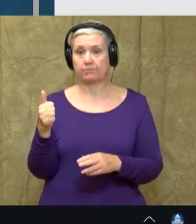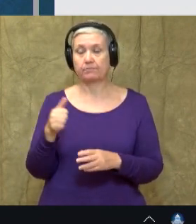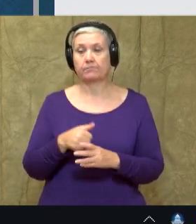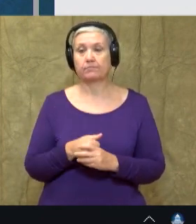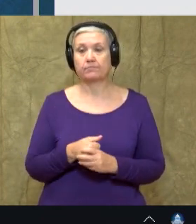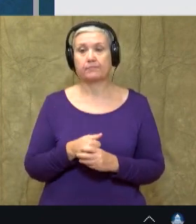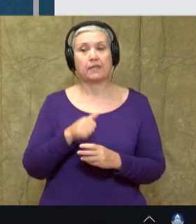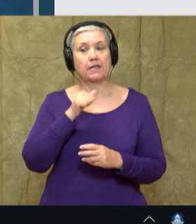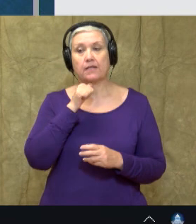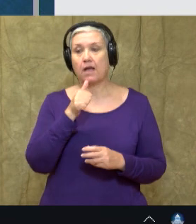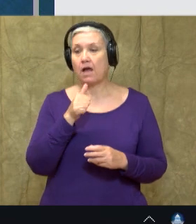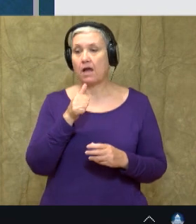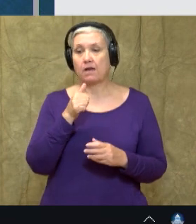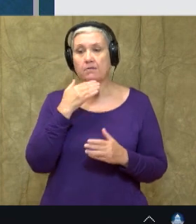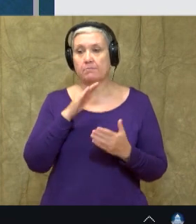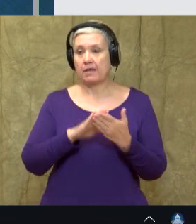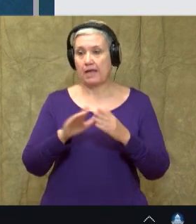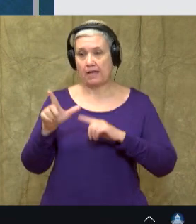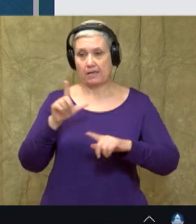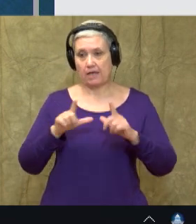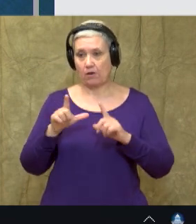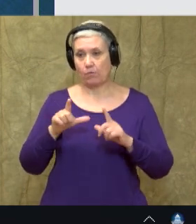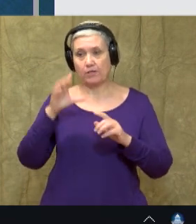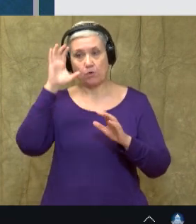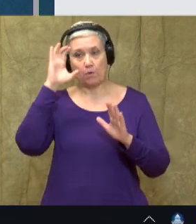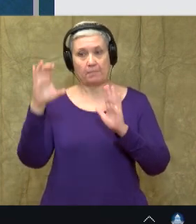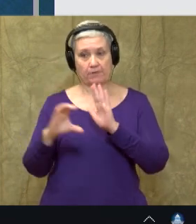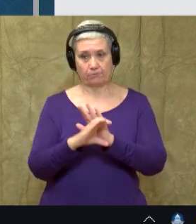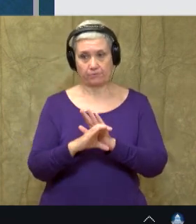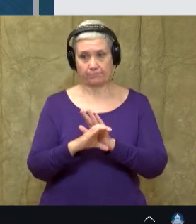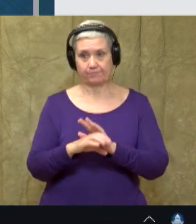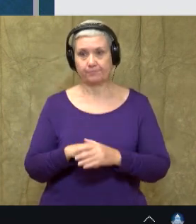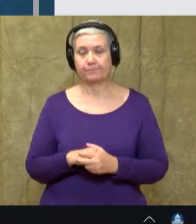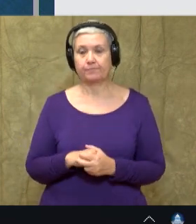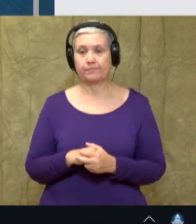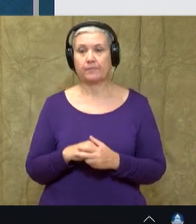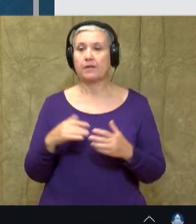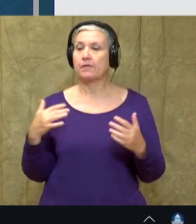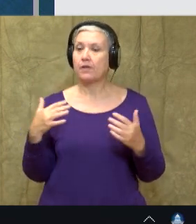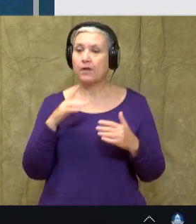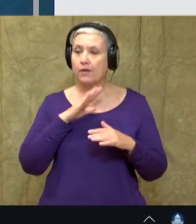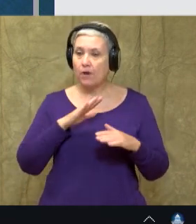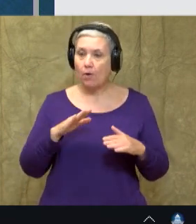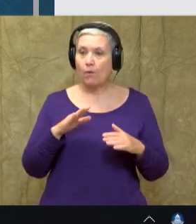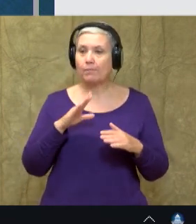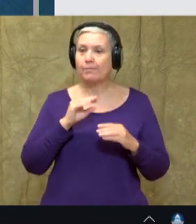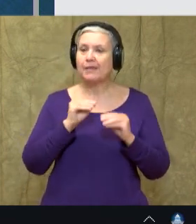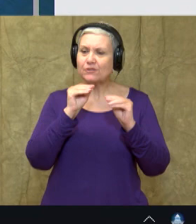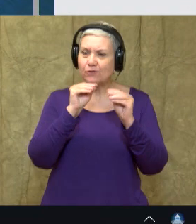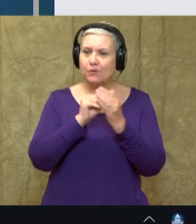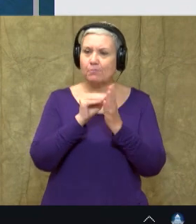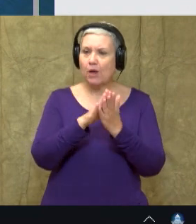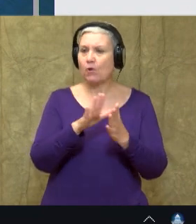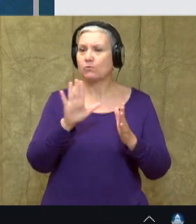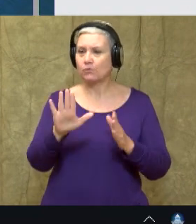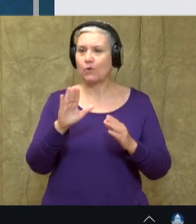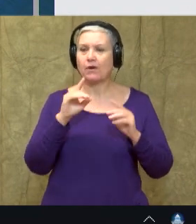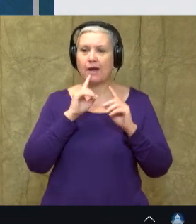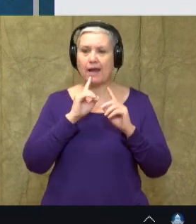from any obscene language or images, okay? Don't be afraid to post your answers. Let's have